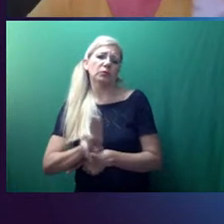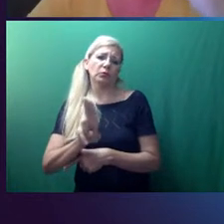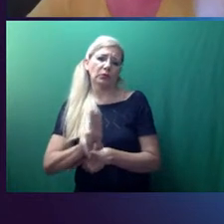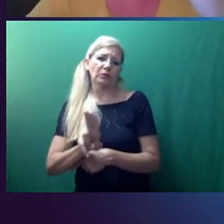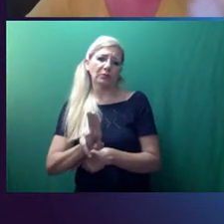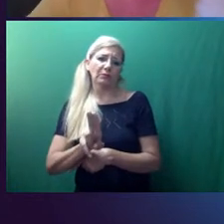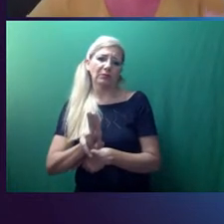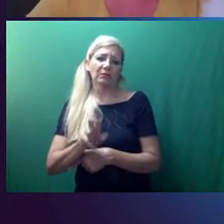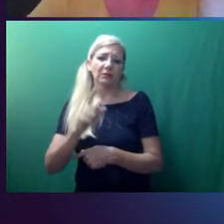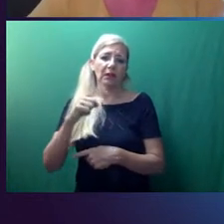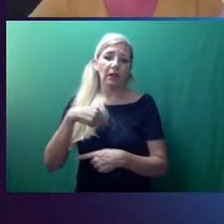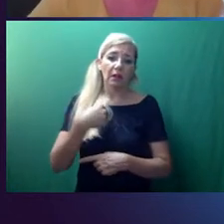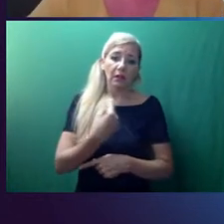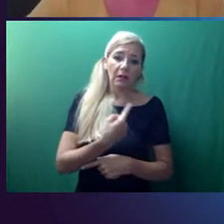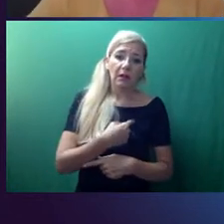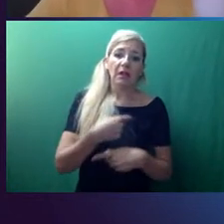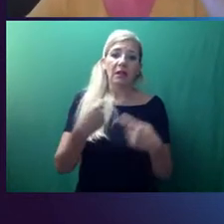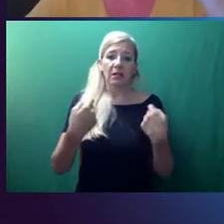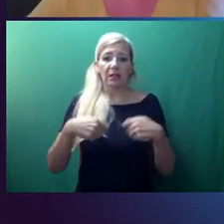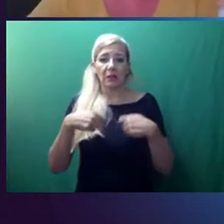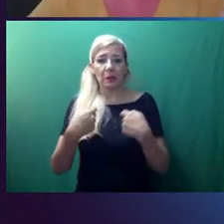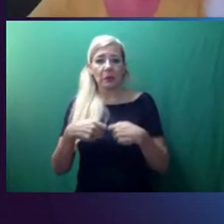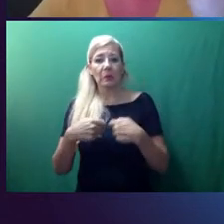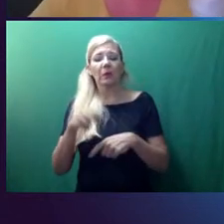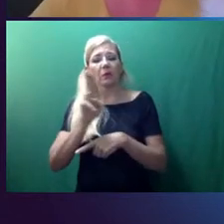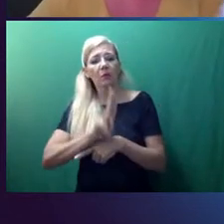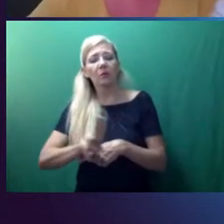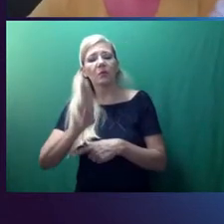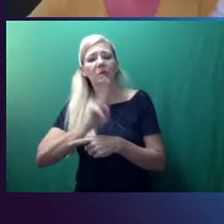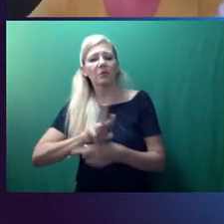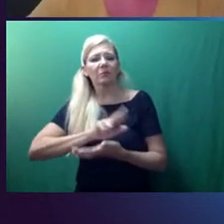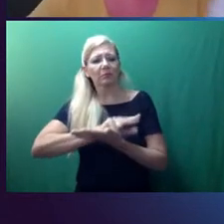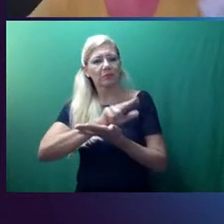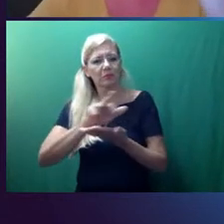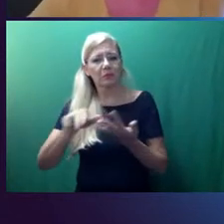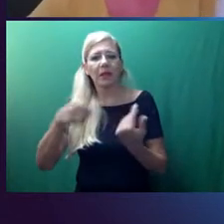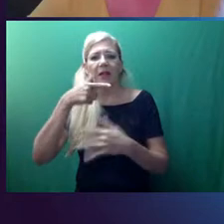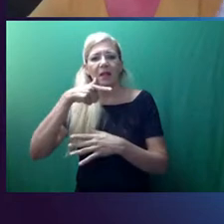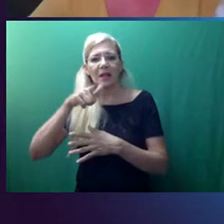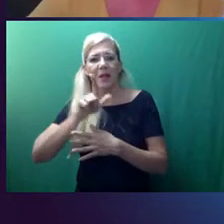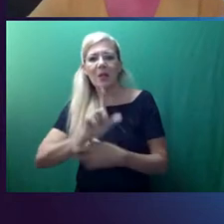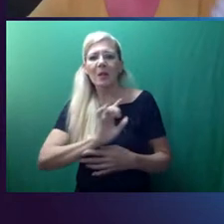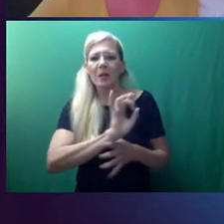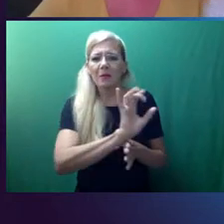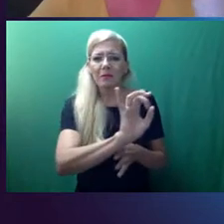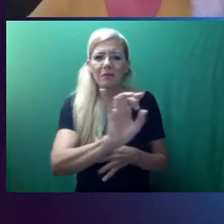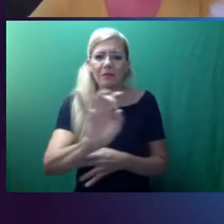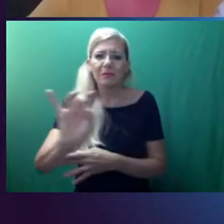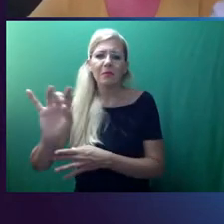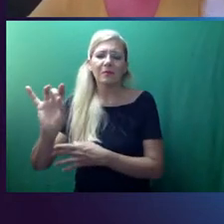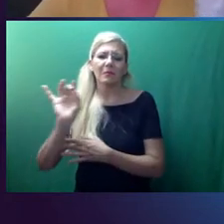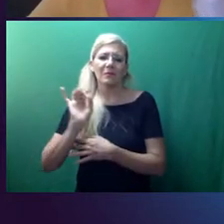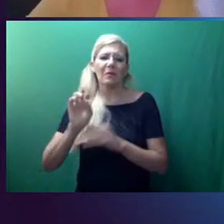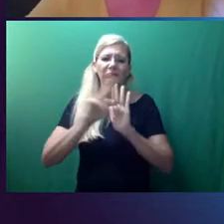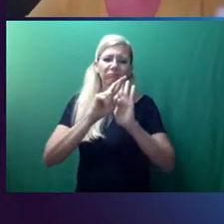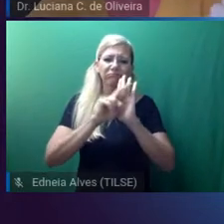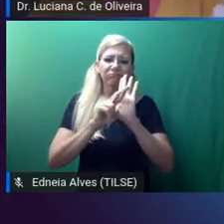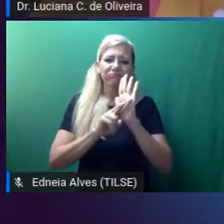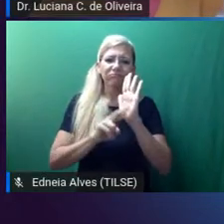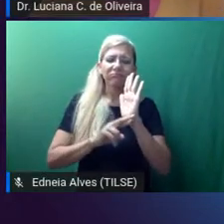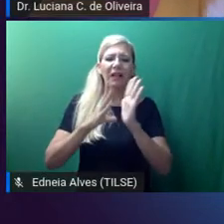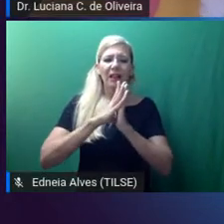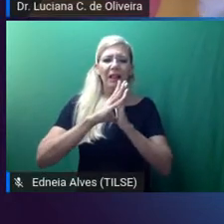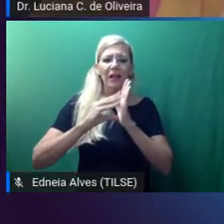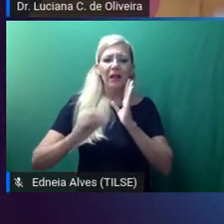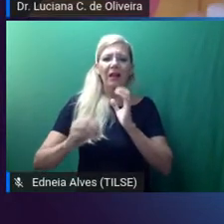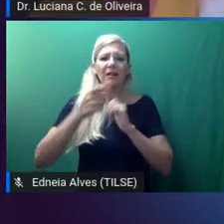We must use multilingual and diverse individuals as role models of language learning and